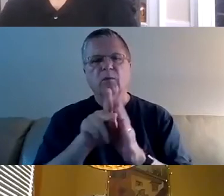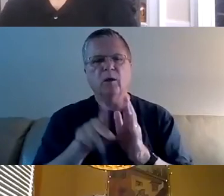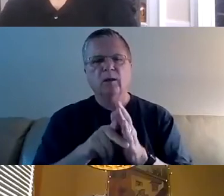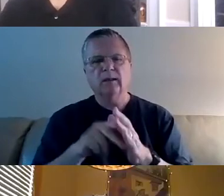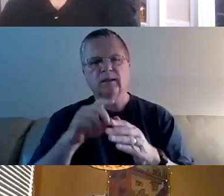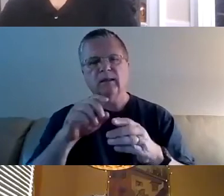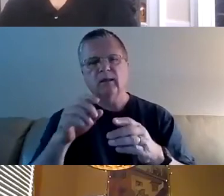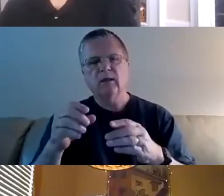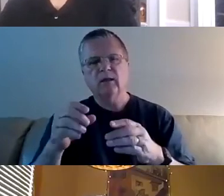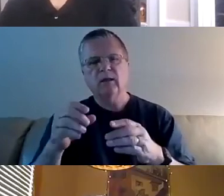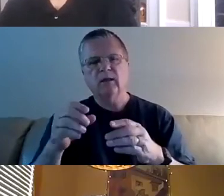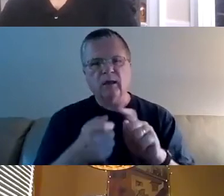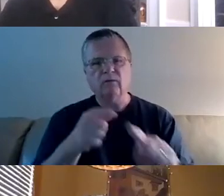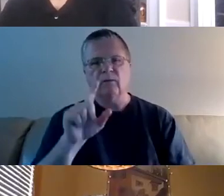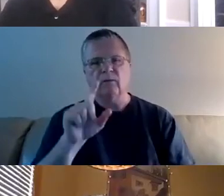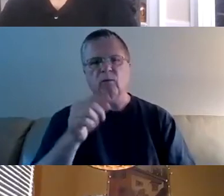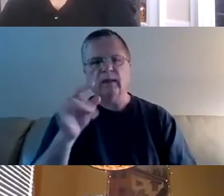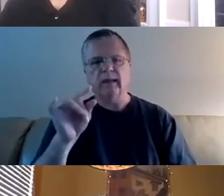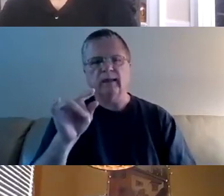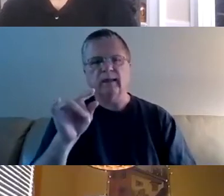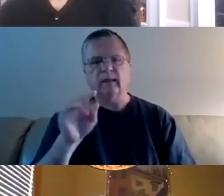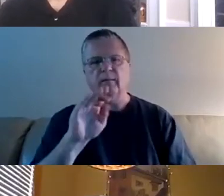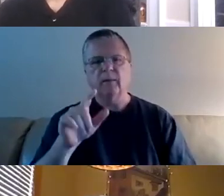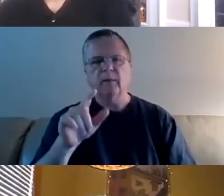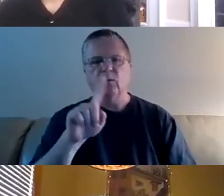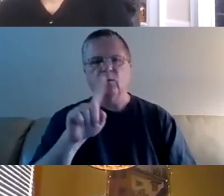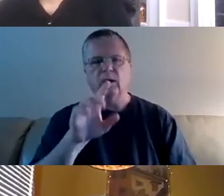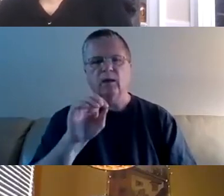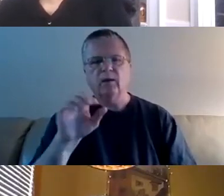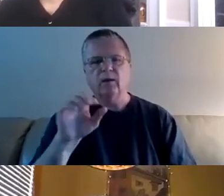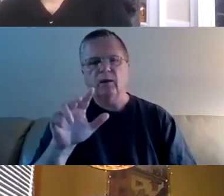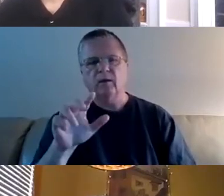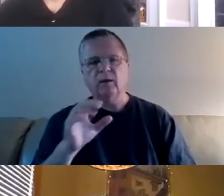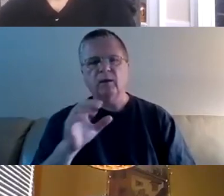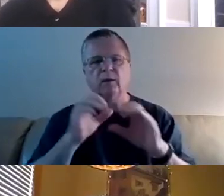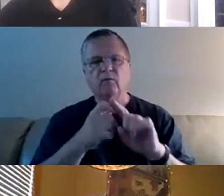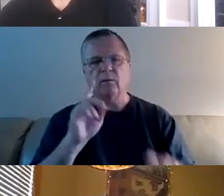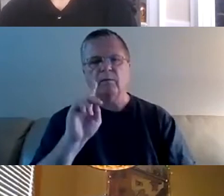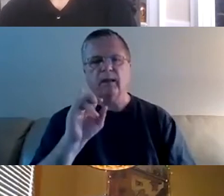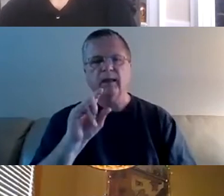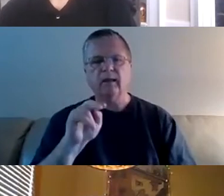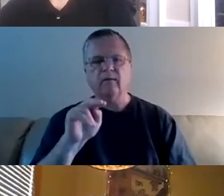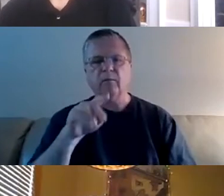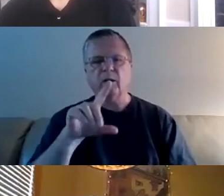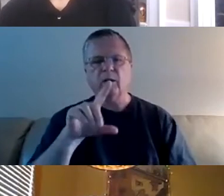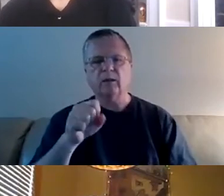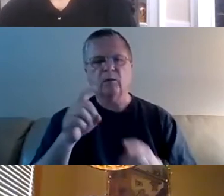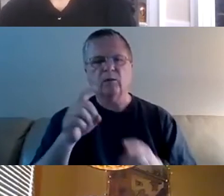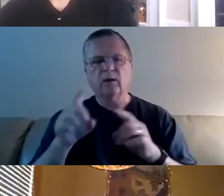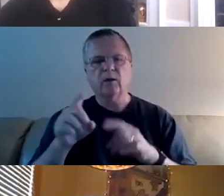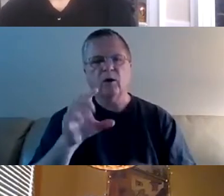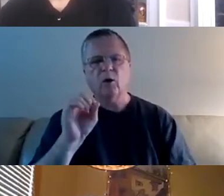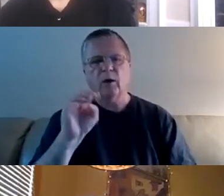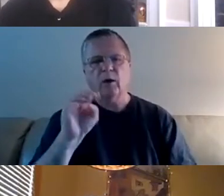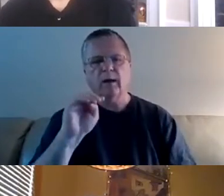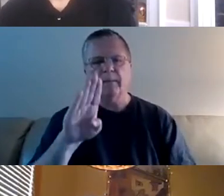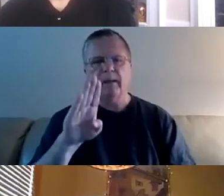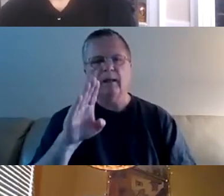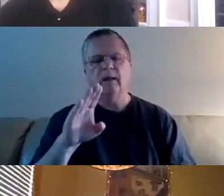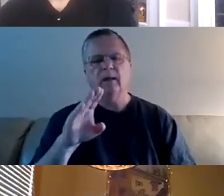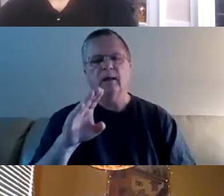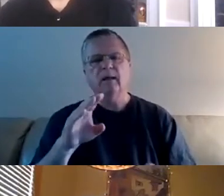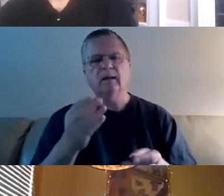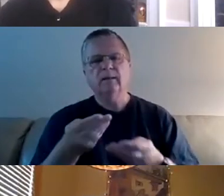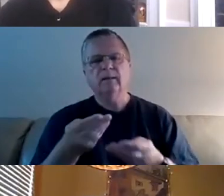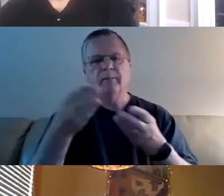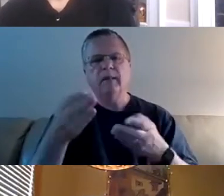2018. Bill Number 1003, Communication from Kevin Paulus, Director of the Office of Management and Budget, submitting that in